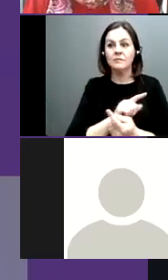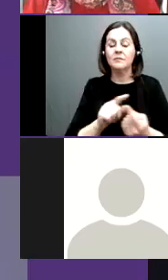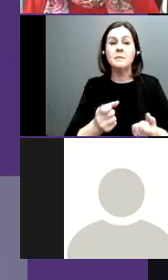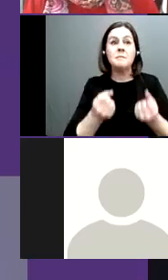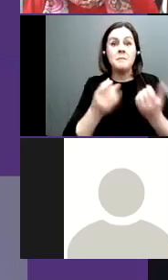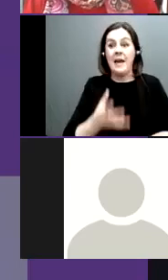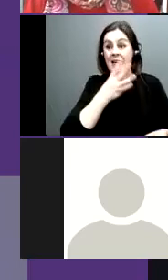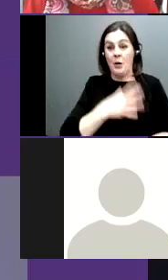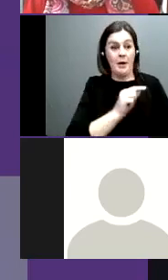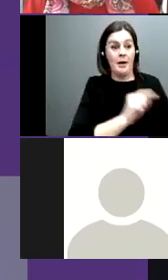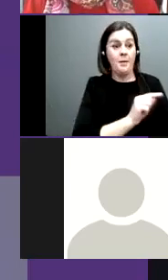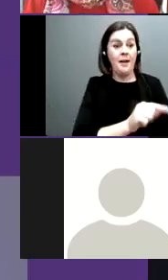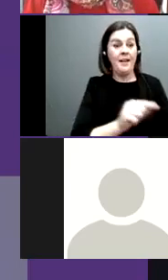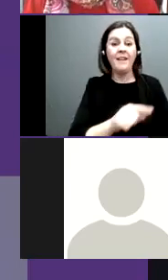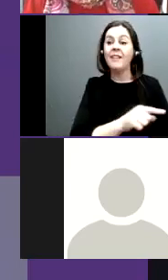someone online